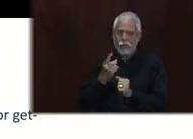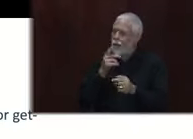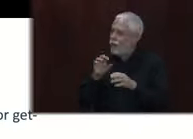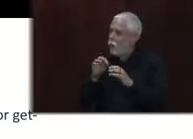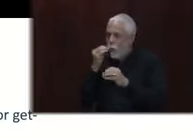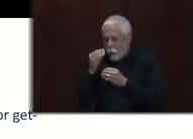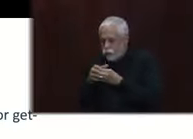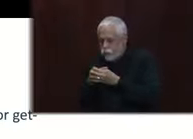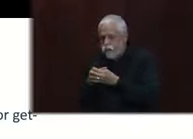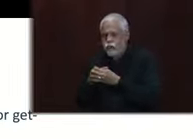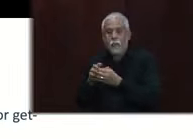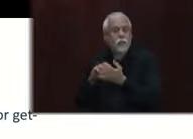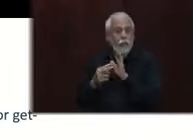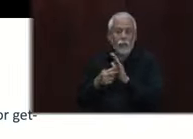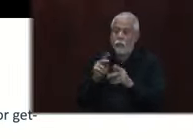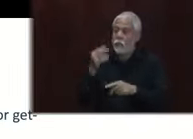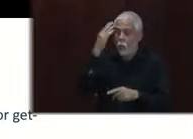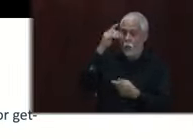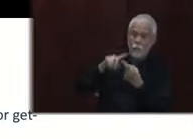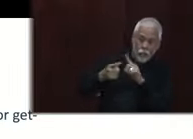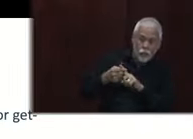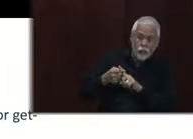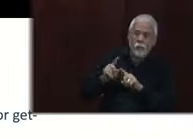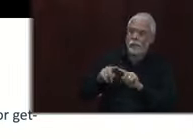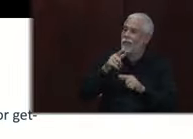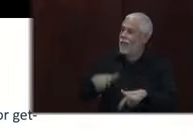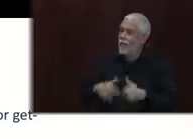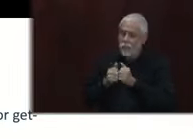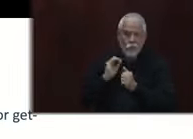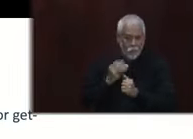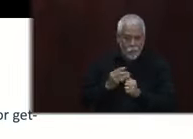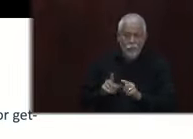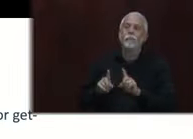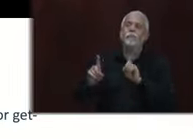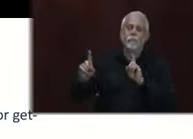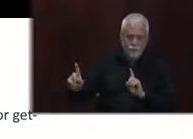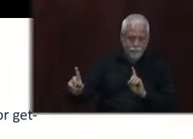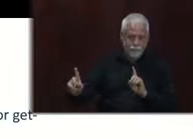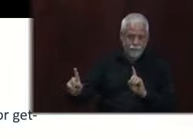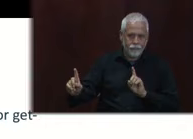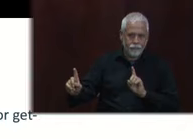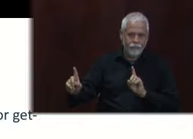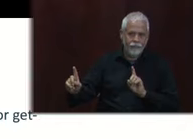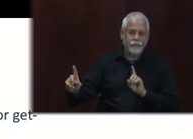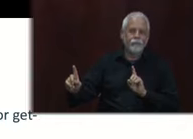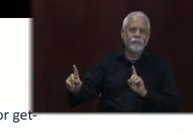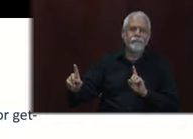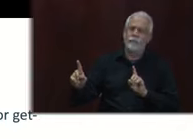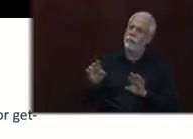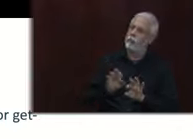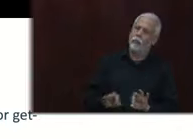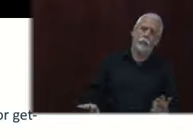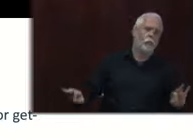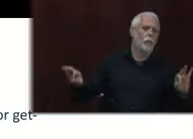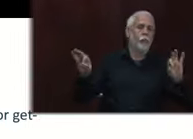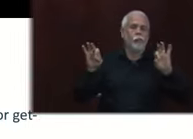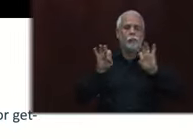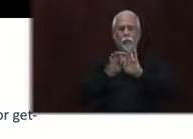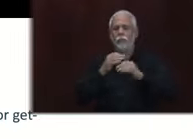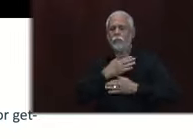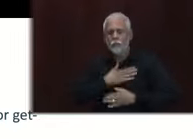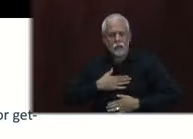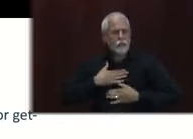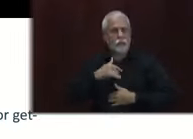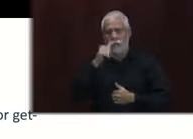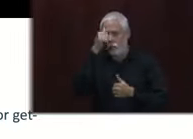immediate household, and that means people we know but who are not in our household, is very important. And please